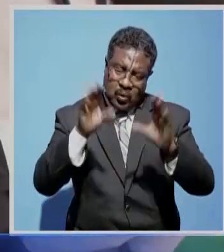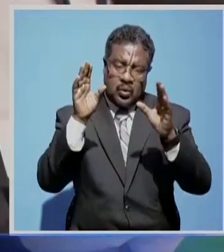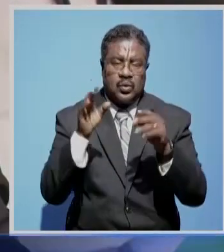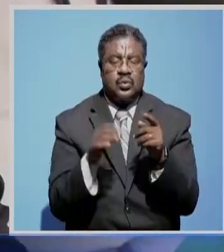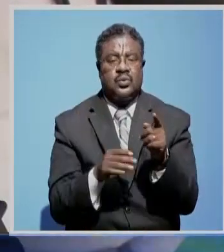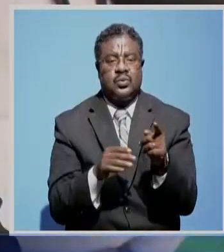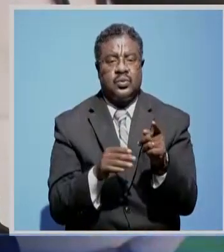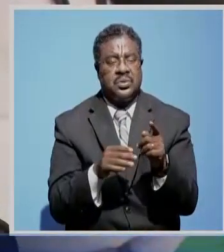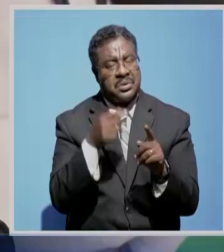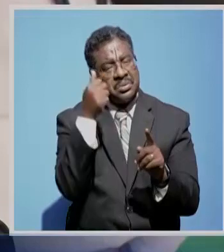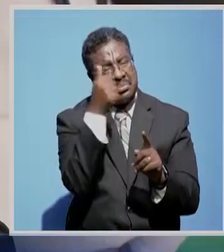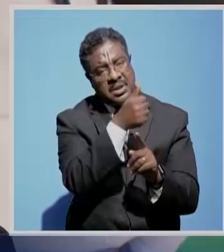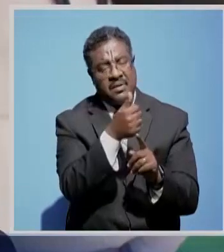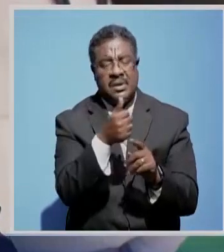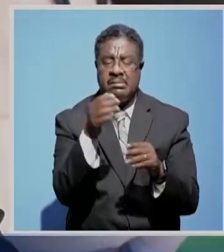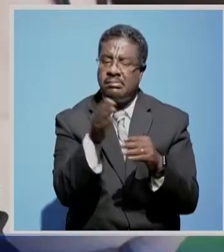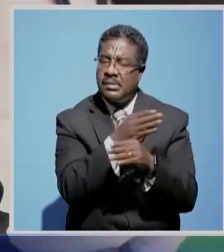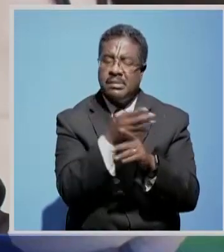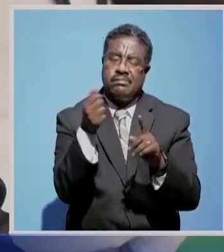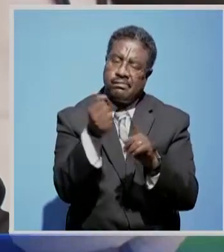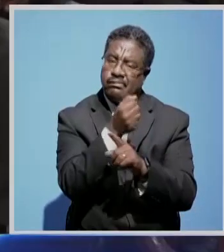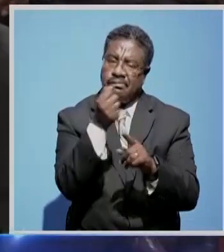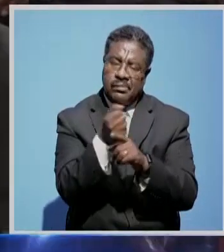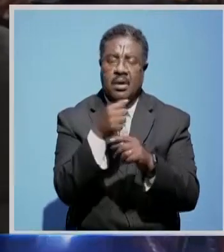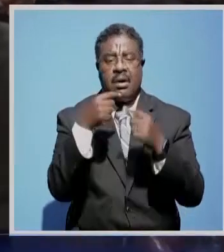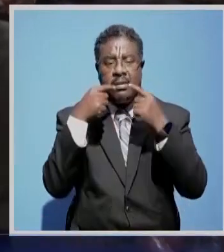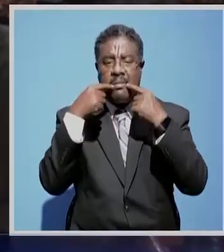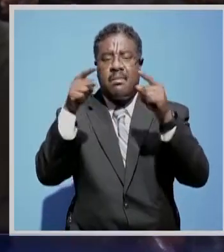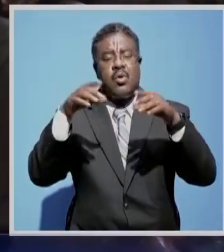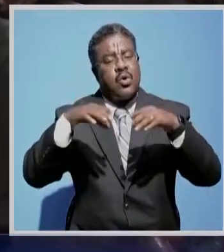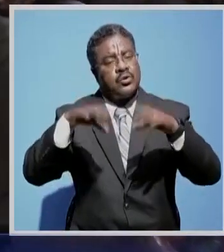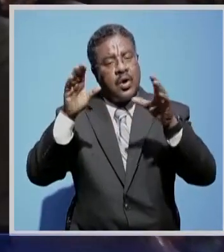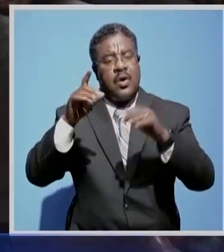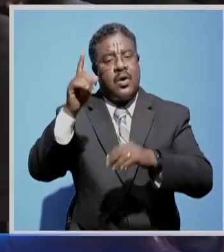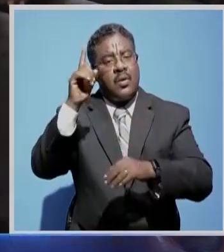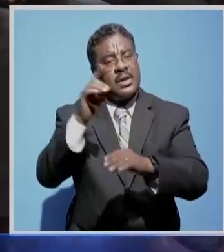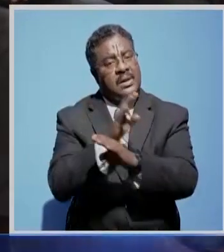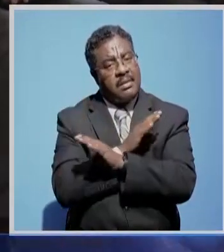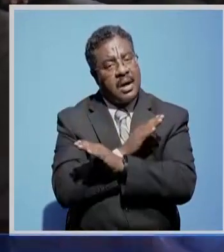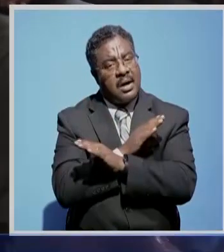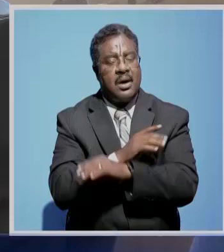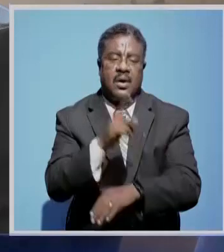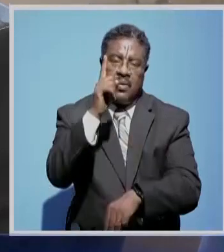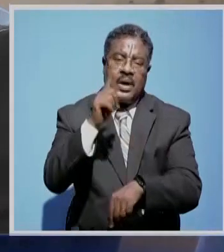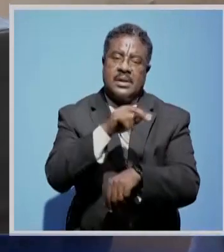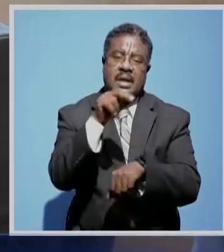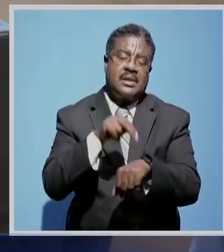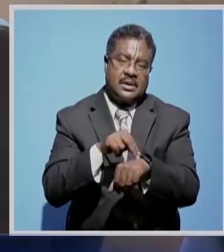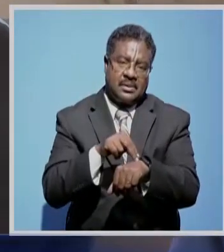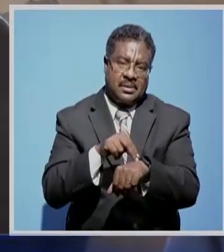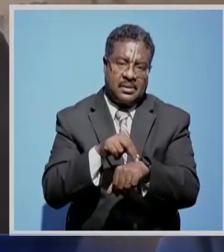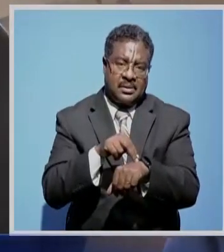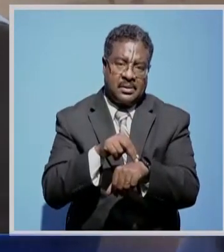we champion his motto of One Zambia, One Nation. Dr.